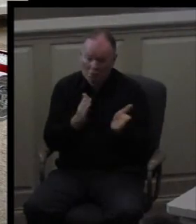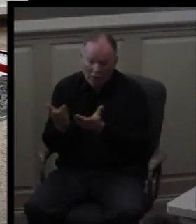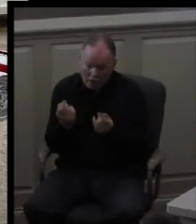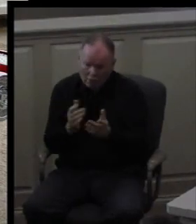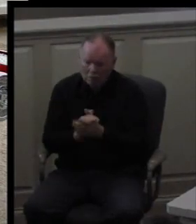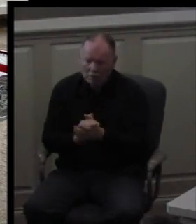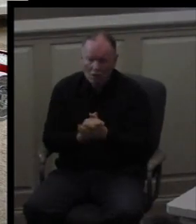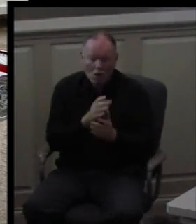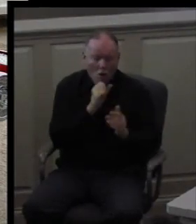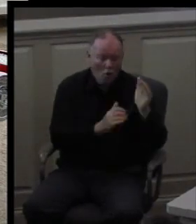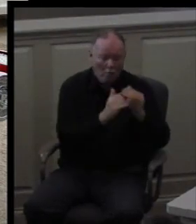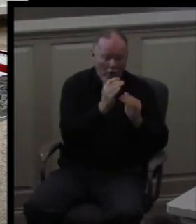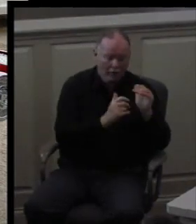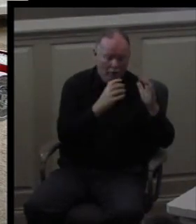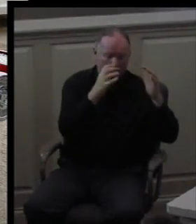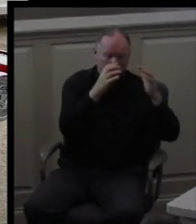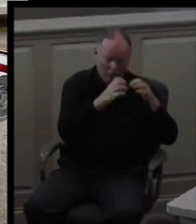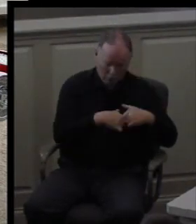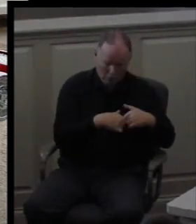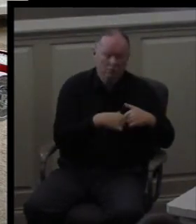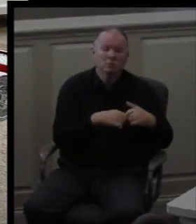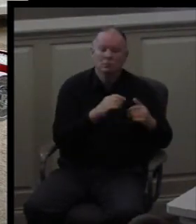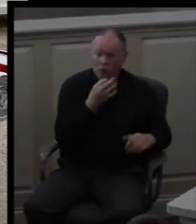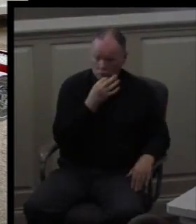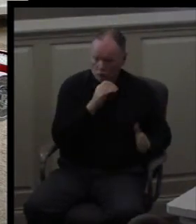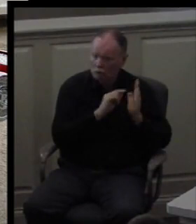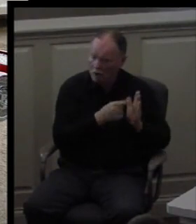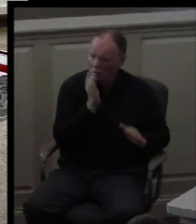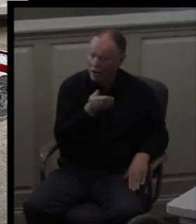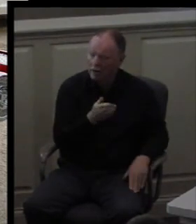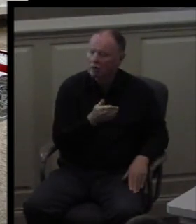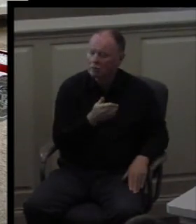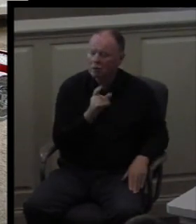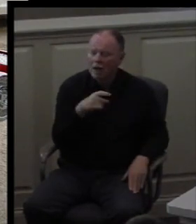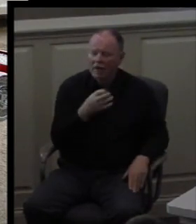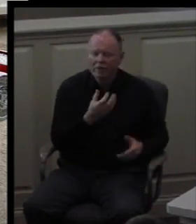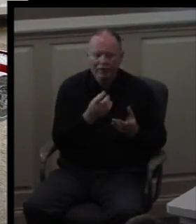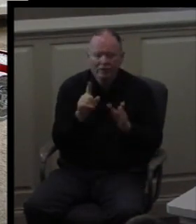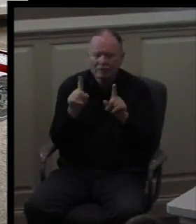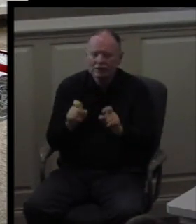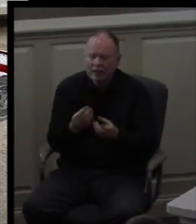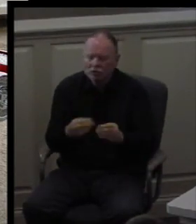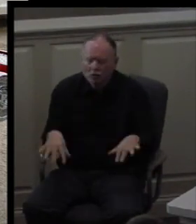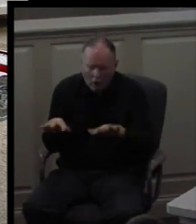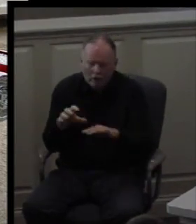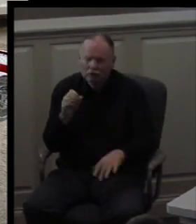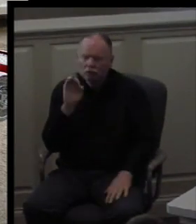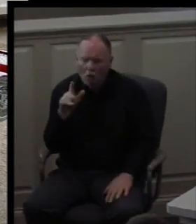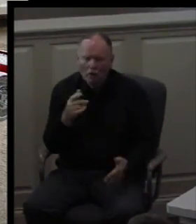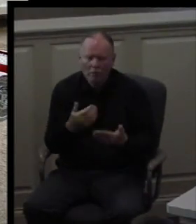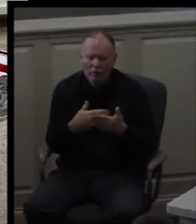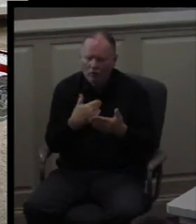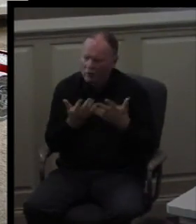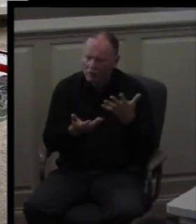demolition of the existing buildings on the site next door will begin here shortly. We'll need to do some soils testing in that area before we